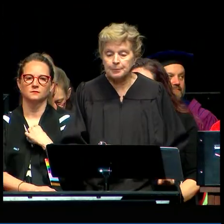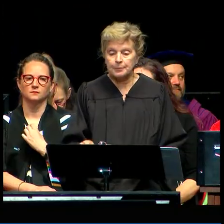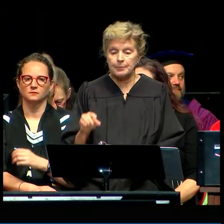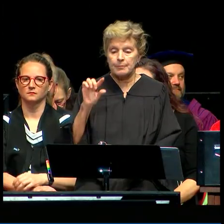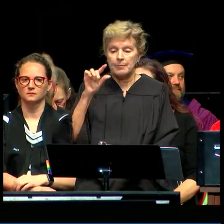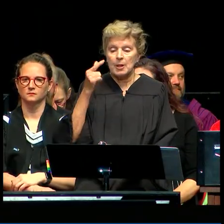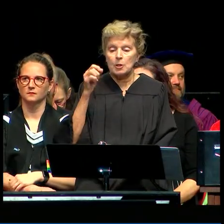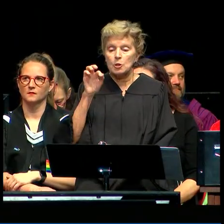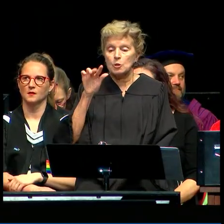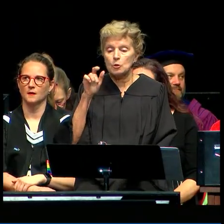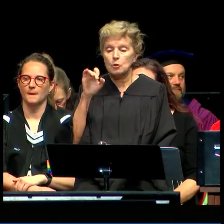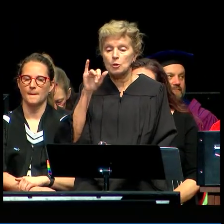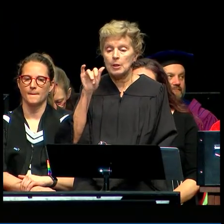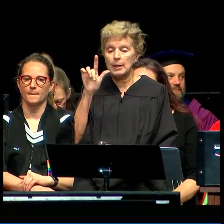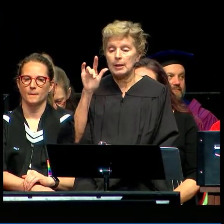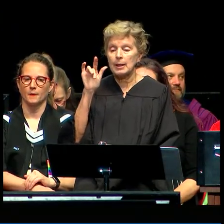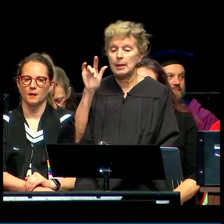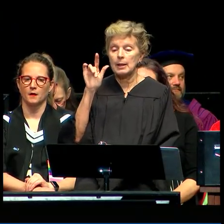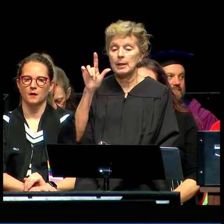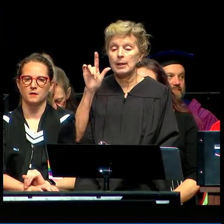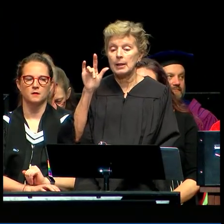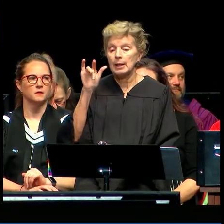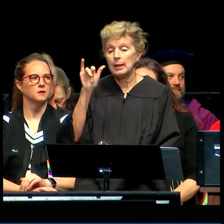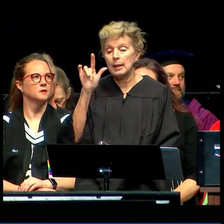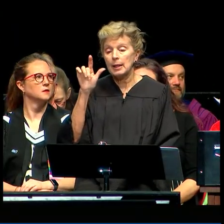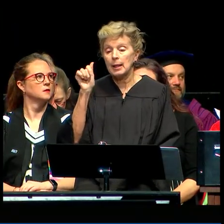George Simon Ilagan, with distinction.